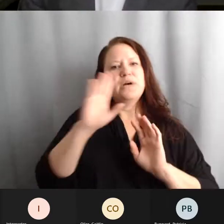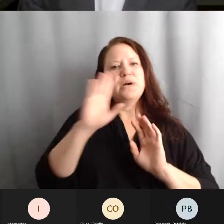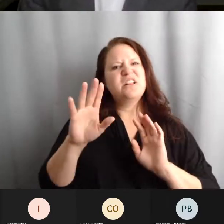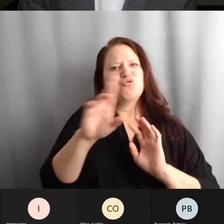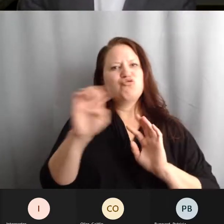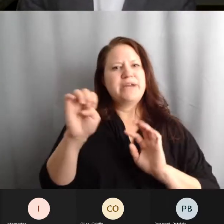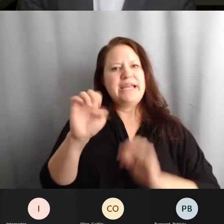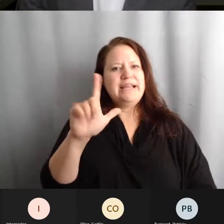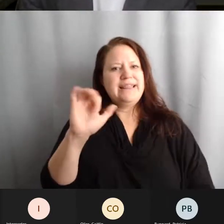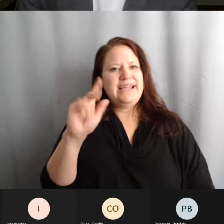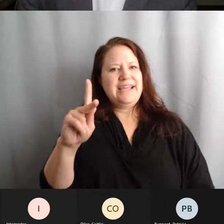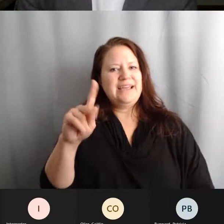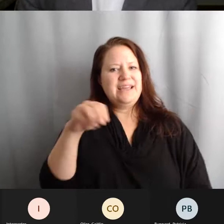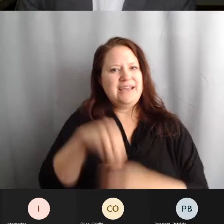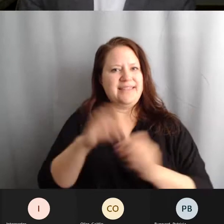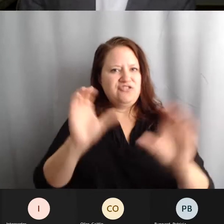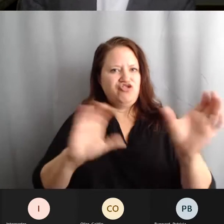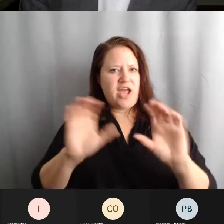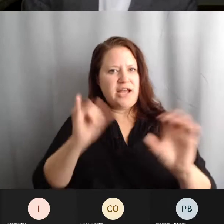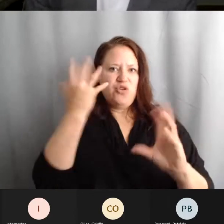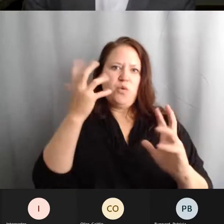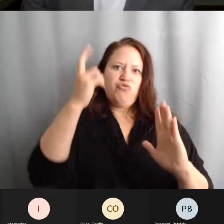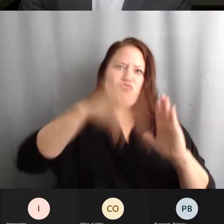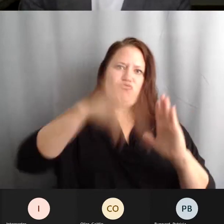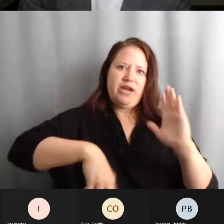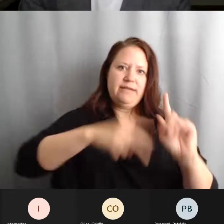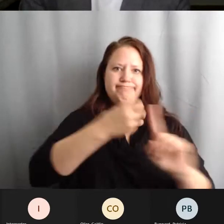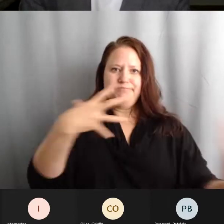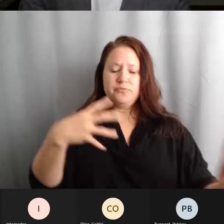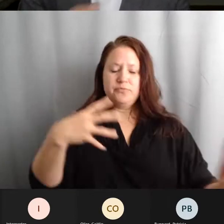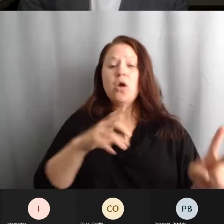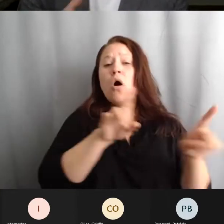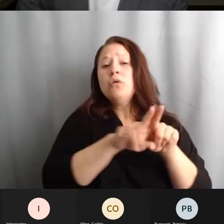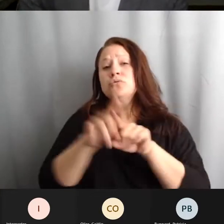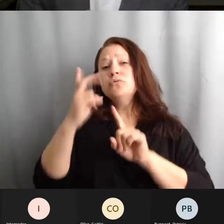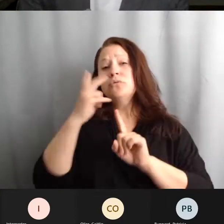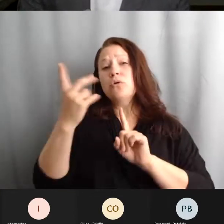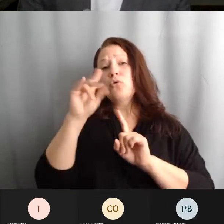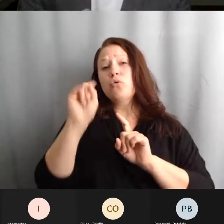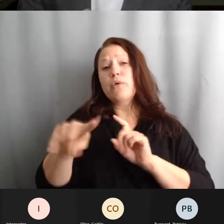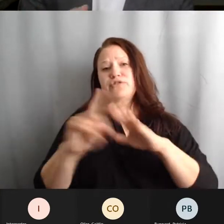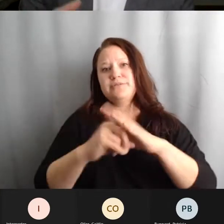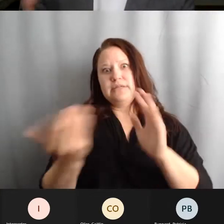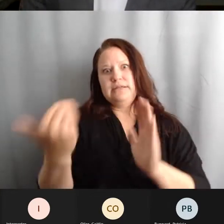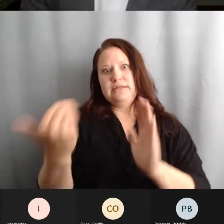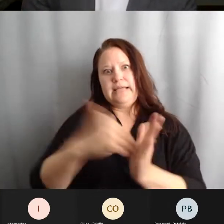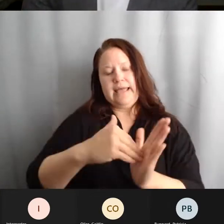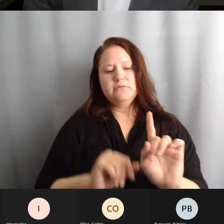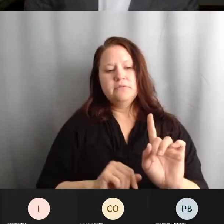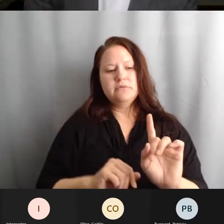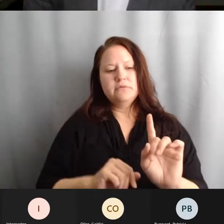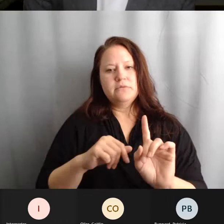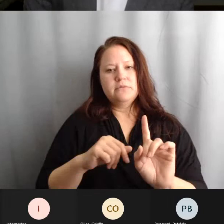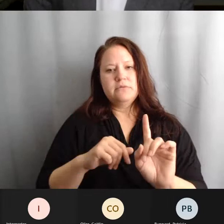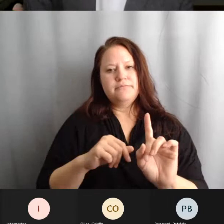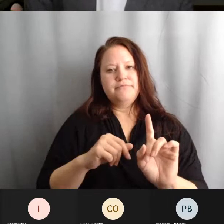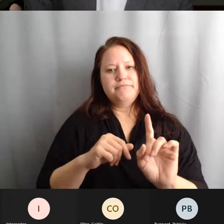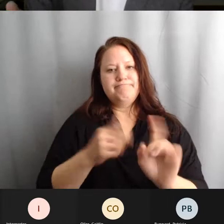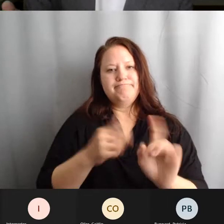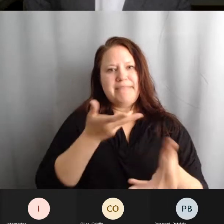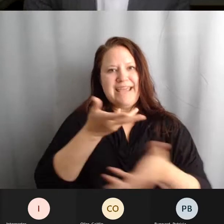in the chat for folks that want to access it. I also saw a question come up again around engaging